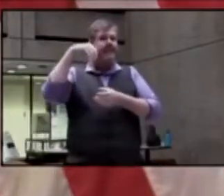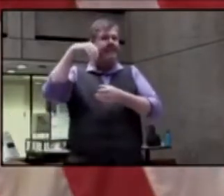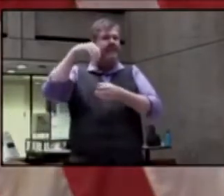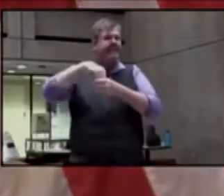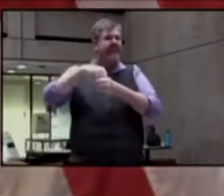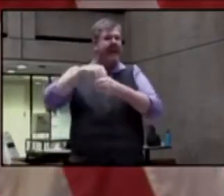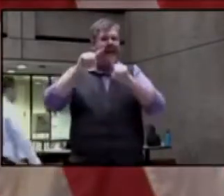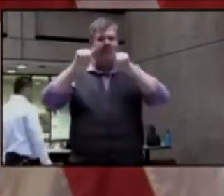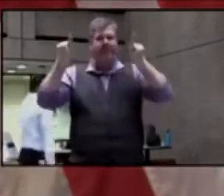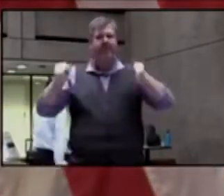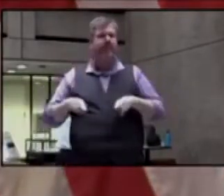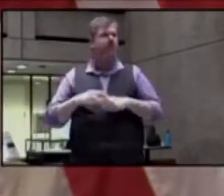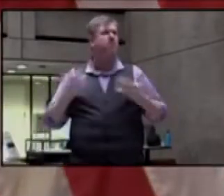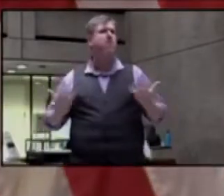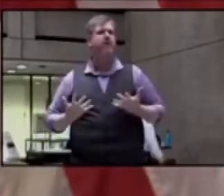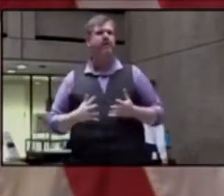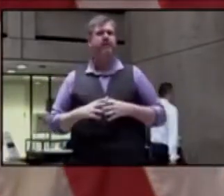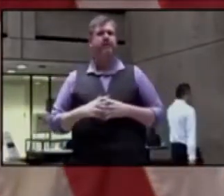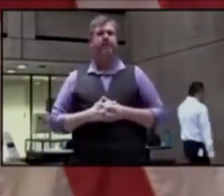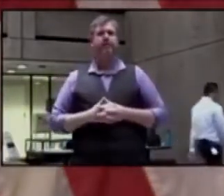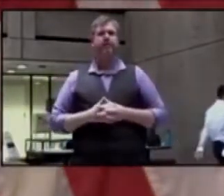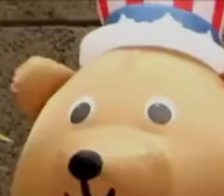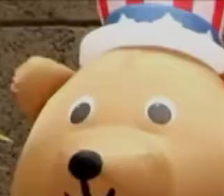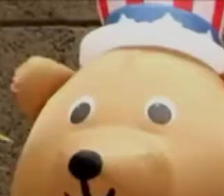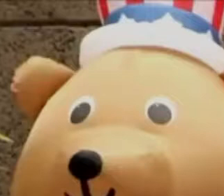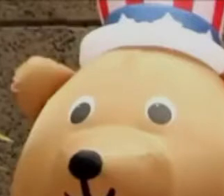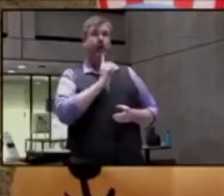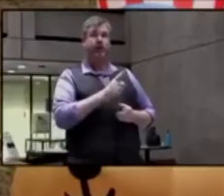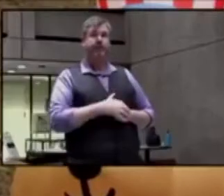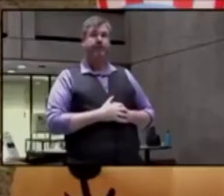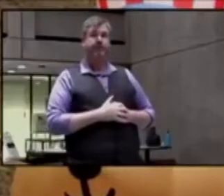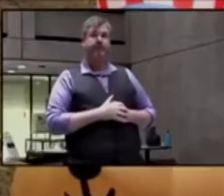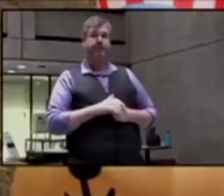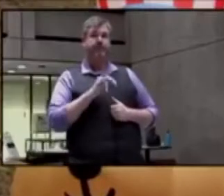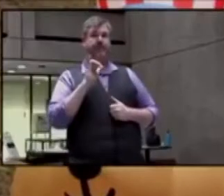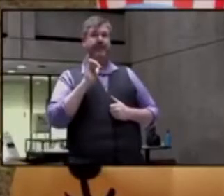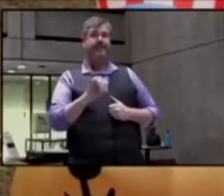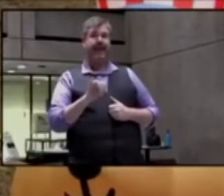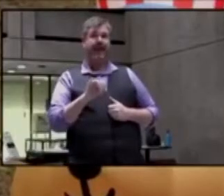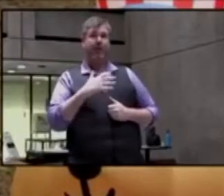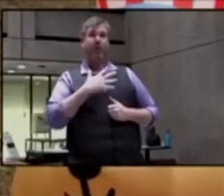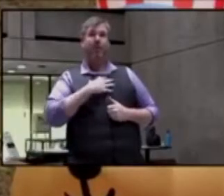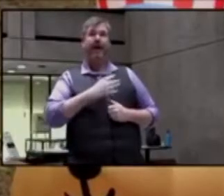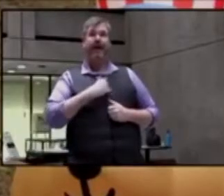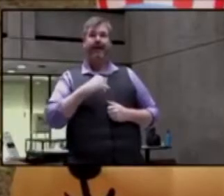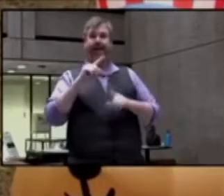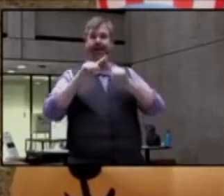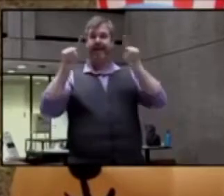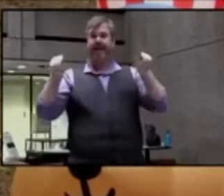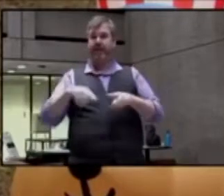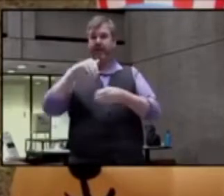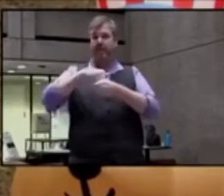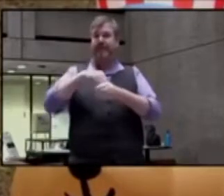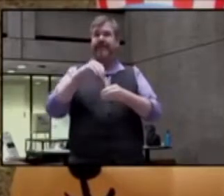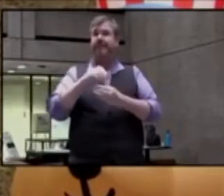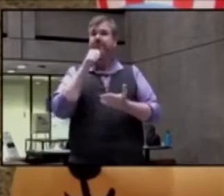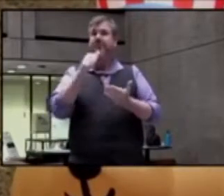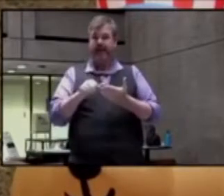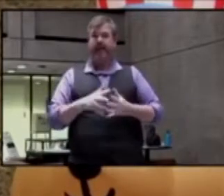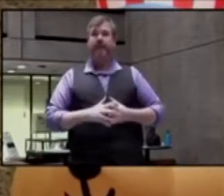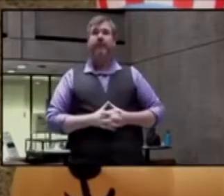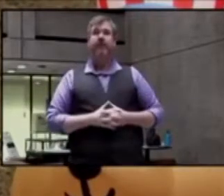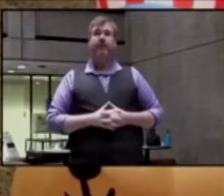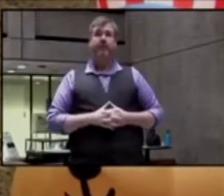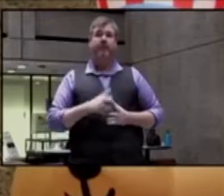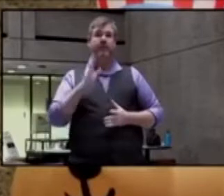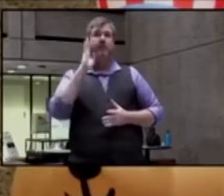again, you'll be looking for this in your mailbox, and let me show you some of what's inside. So first you have your ballots,